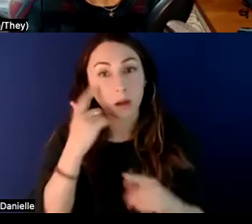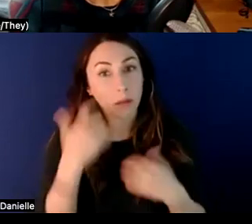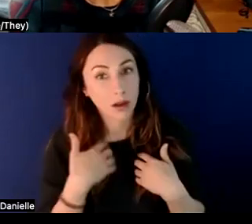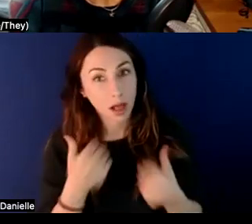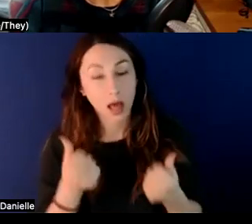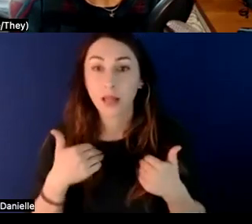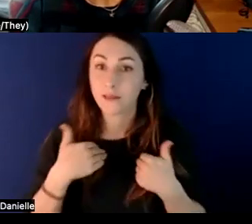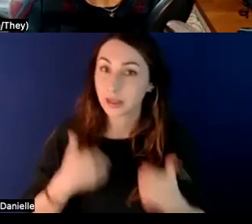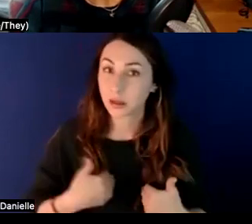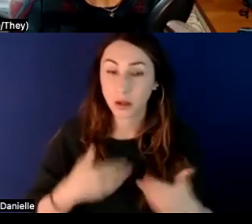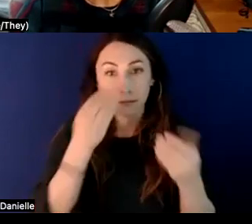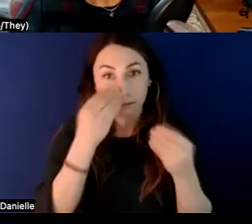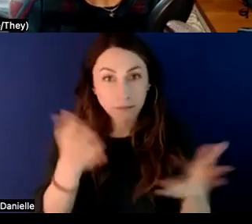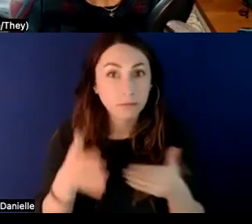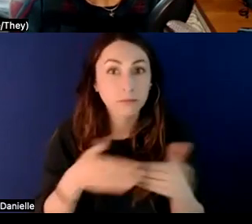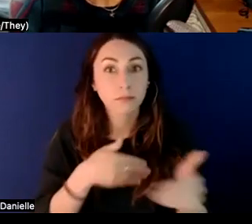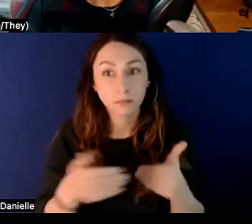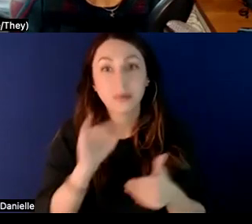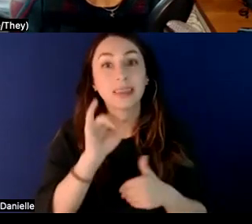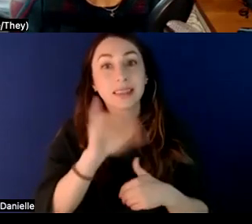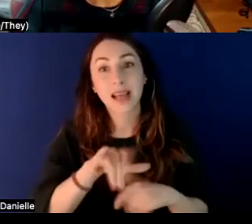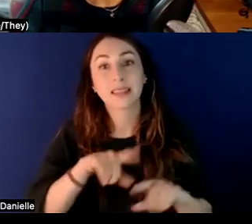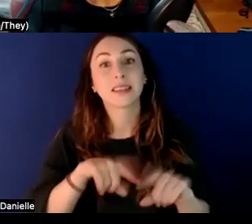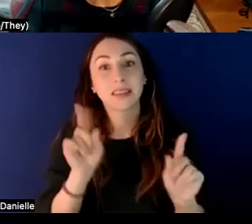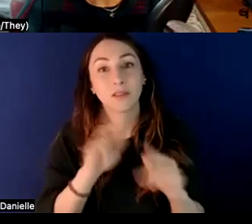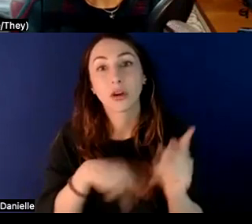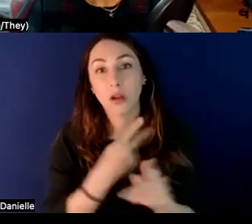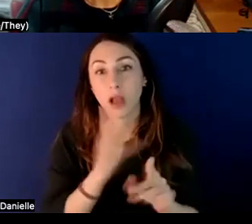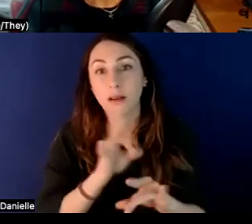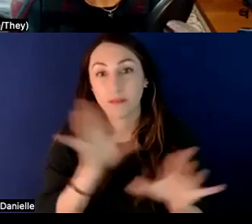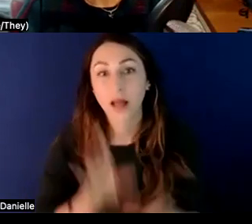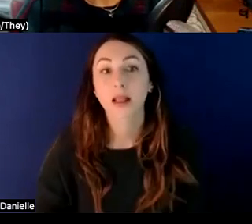physical disabilities, I don't care. Like it's just different kind of violence.